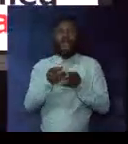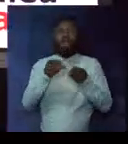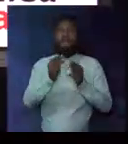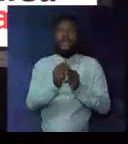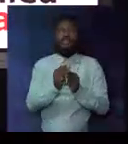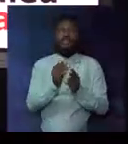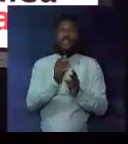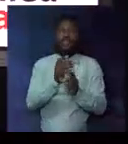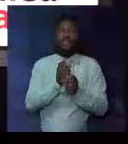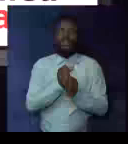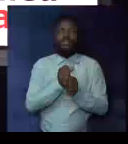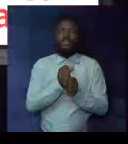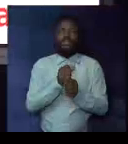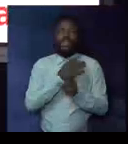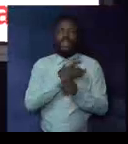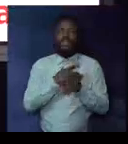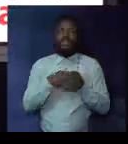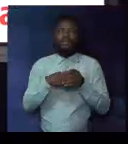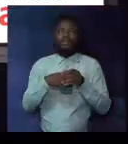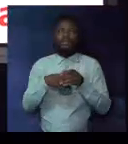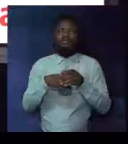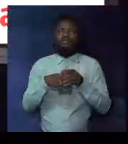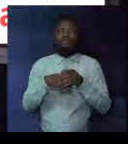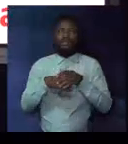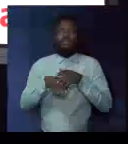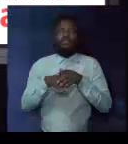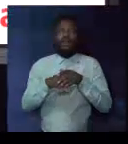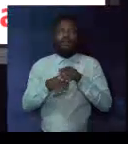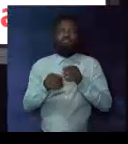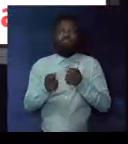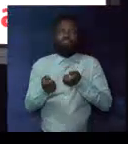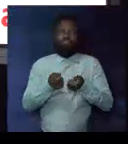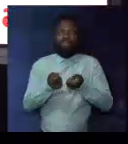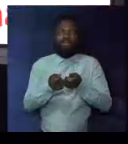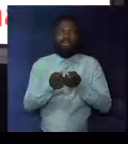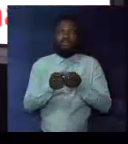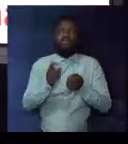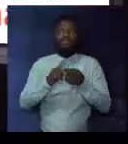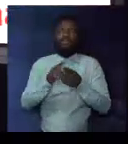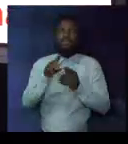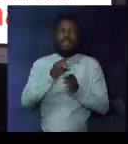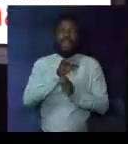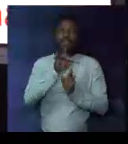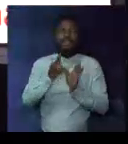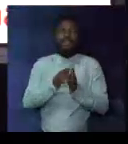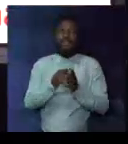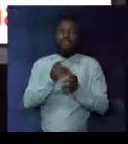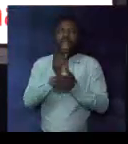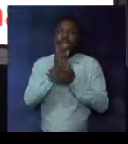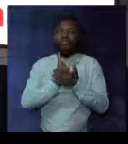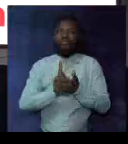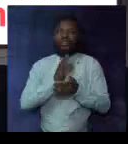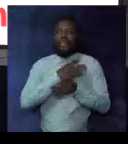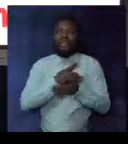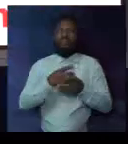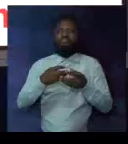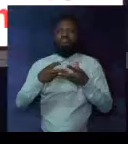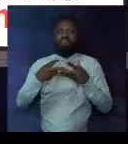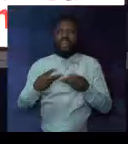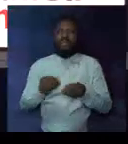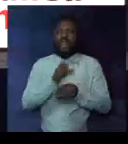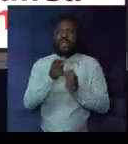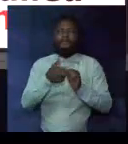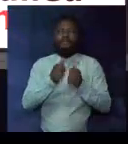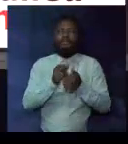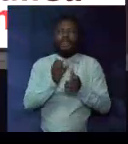all methods employed and undertaken to detect, isolate, and rectify a